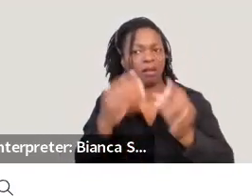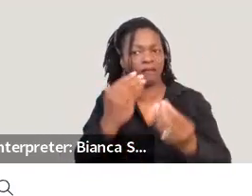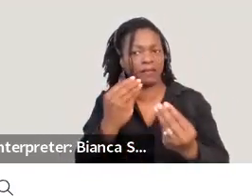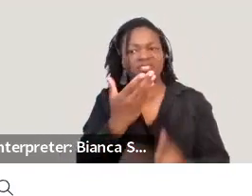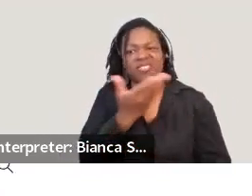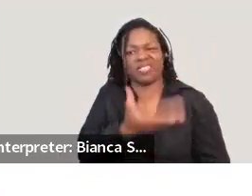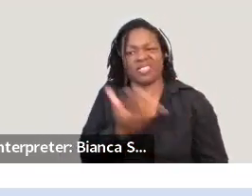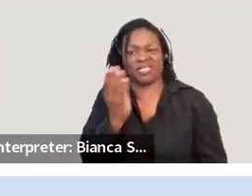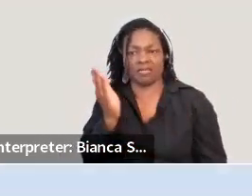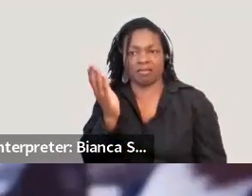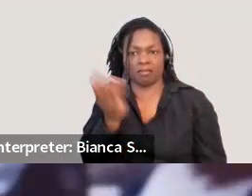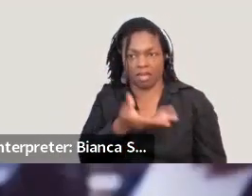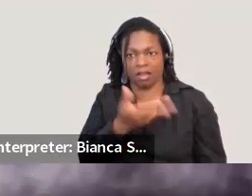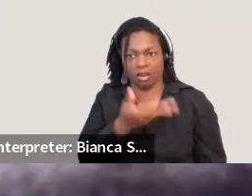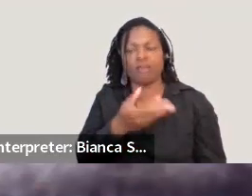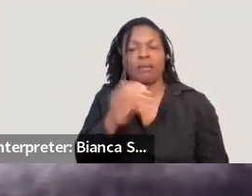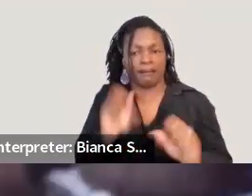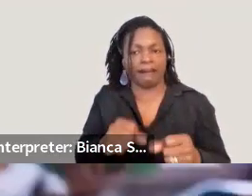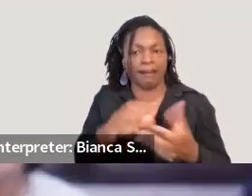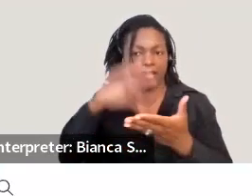can use your time with them more efficiently.